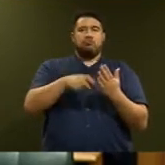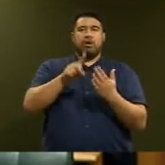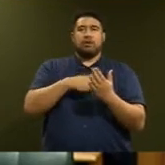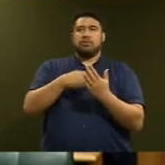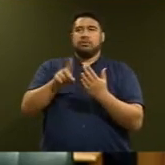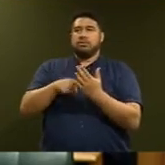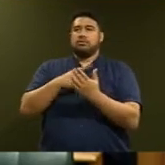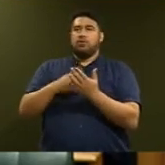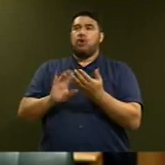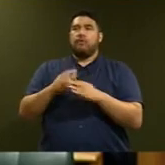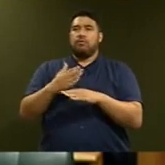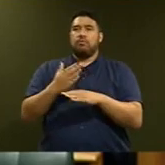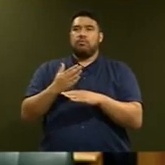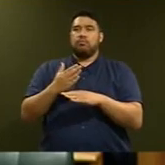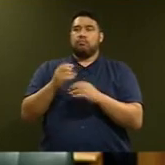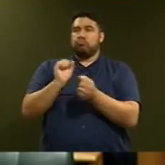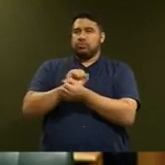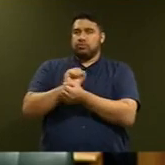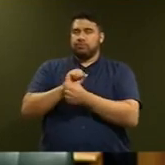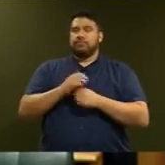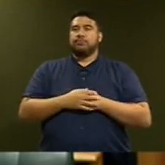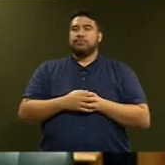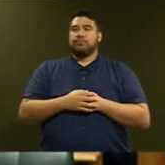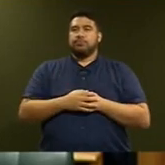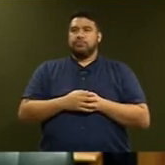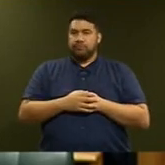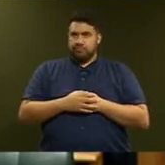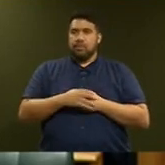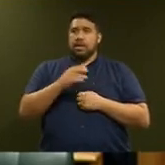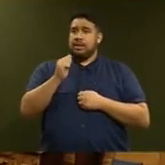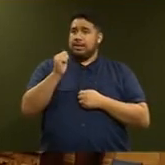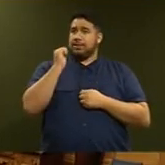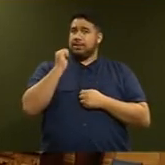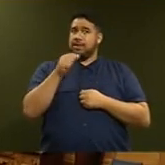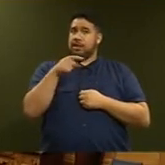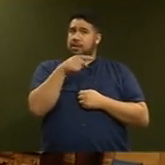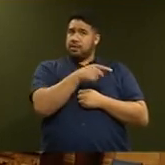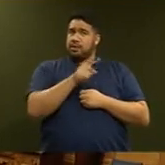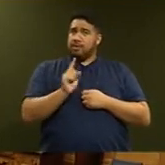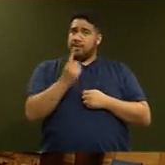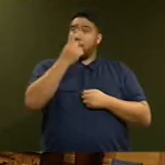it was his intention to take it to yesterday's full Cabinet?